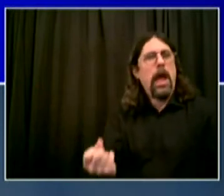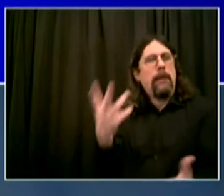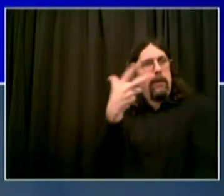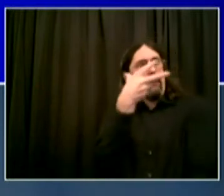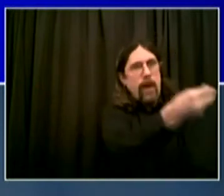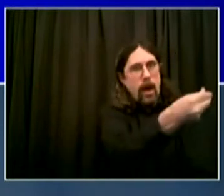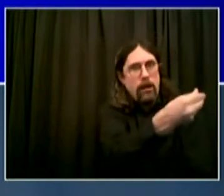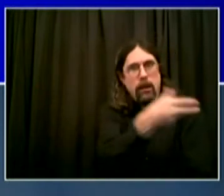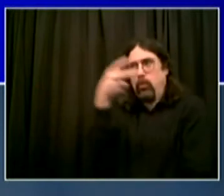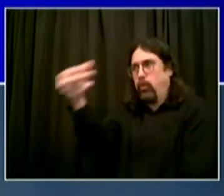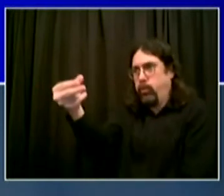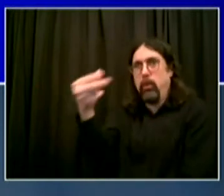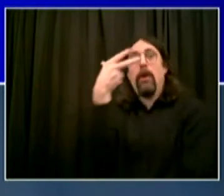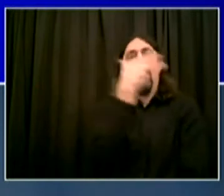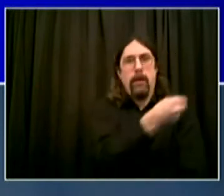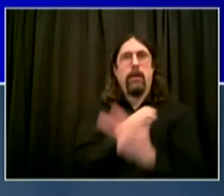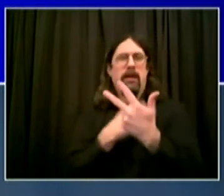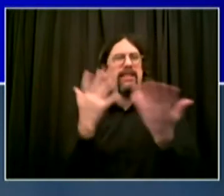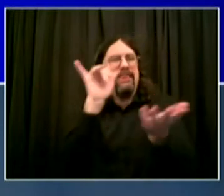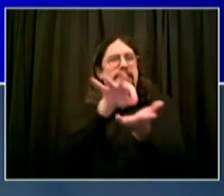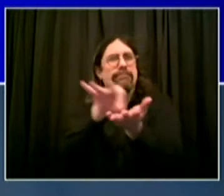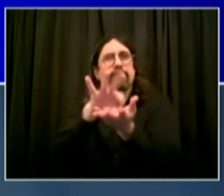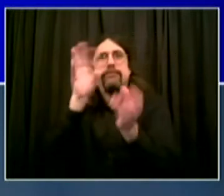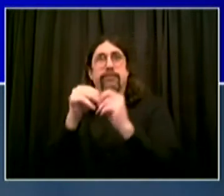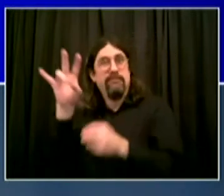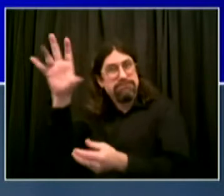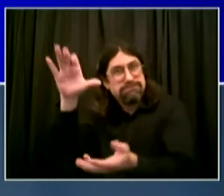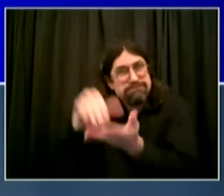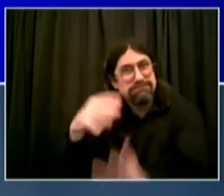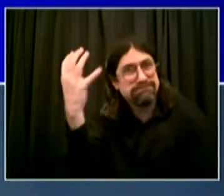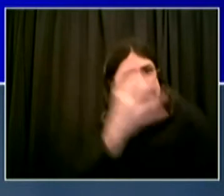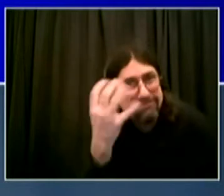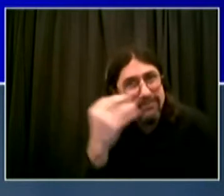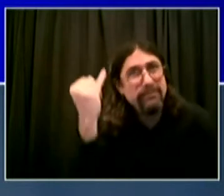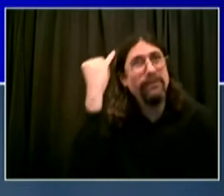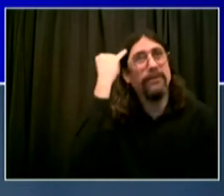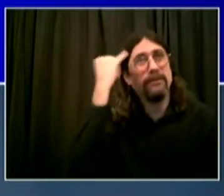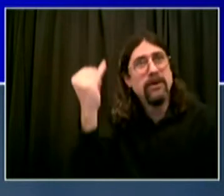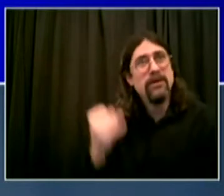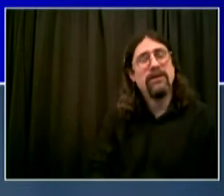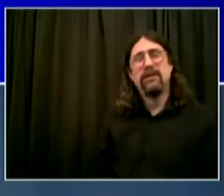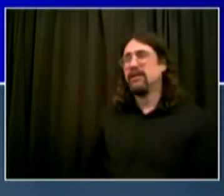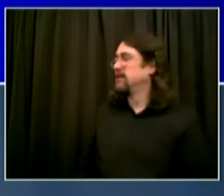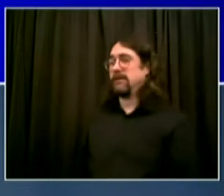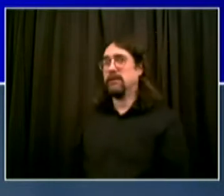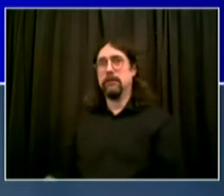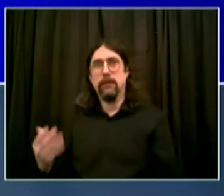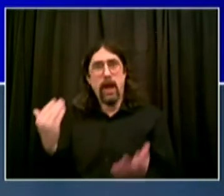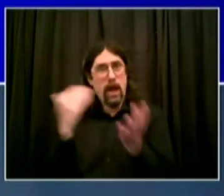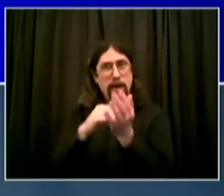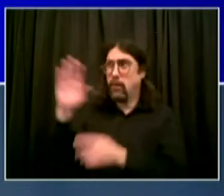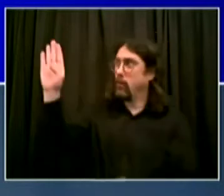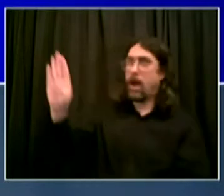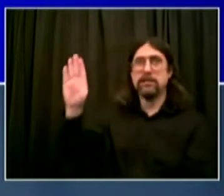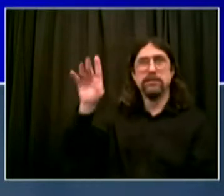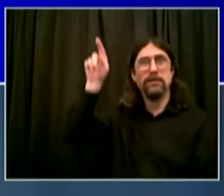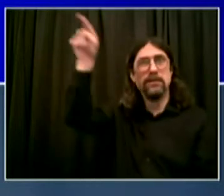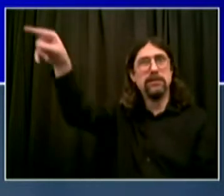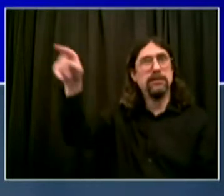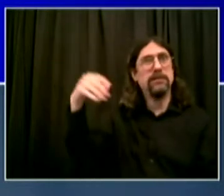folks have been reached. We want to reach so much more quickly. But since we have had some progress on the vaccine front, we have